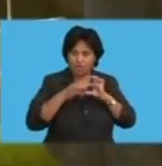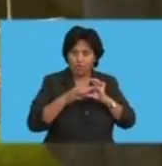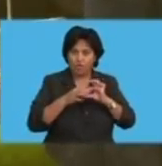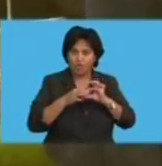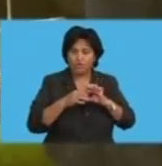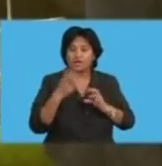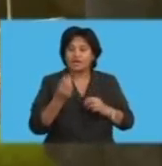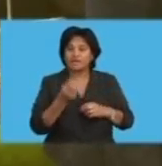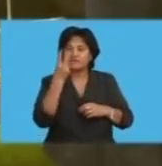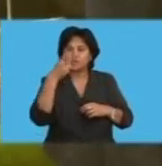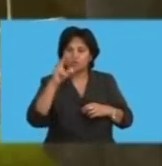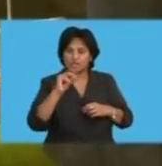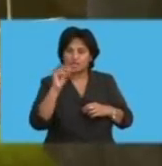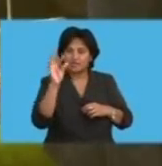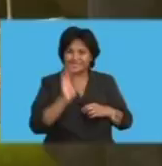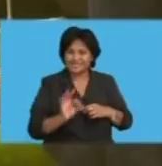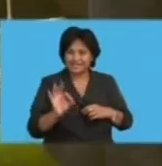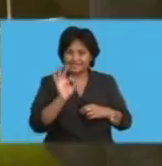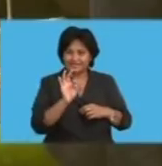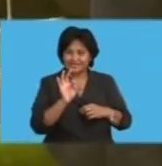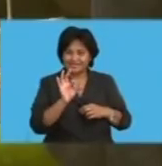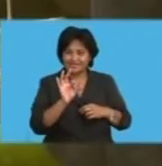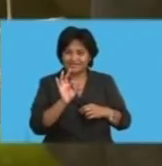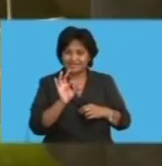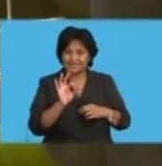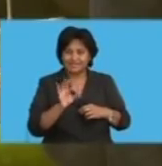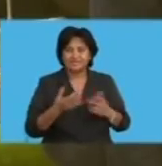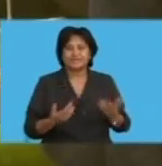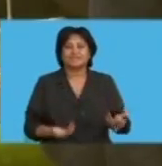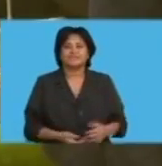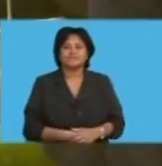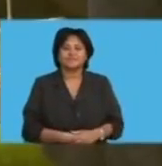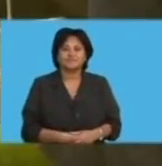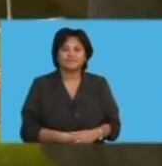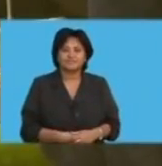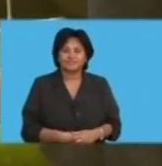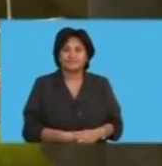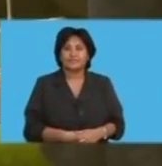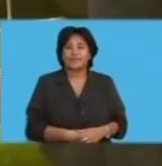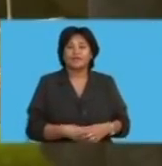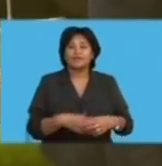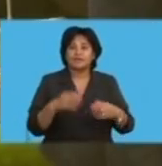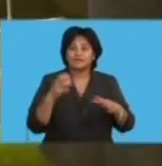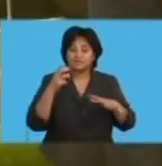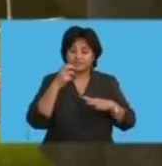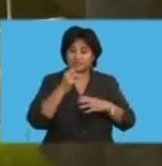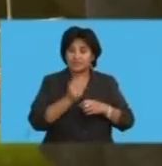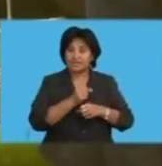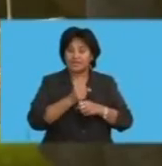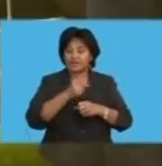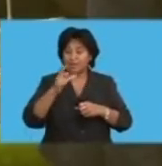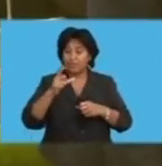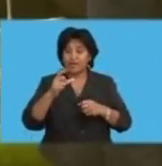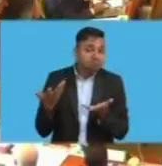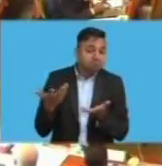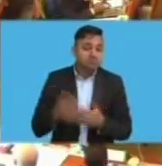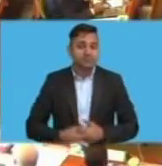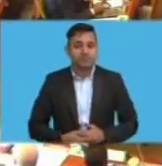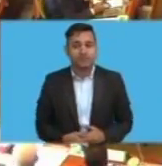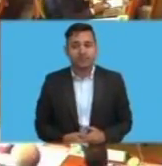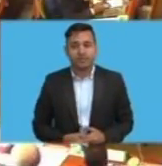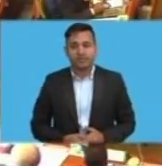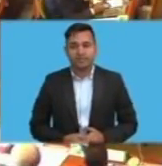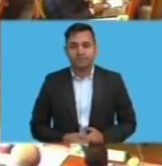Yes, they are 20% shareholders, Madam Speaker, without any liabilities. A company that is $17 million debt, Honorable Nawaikula does